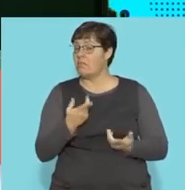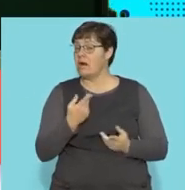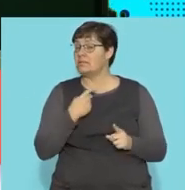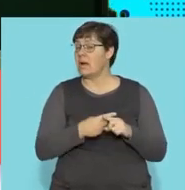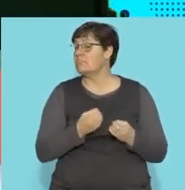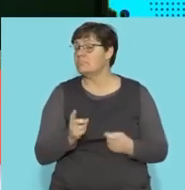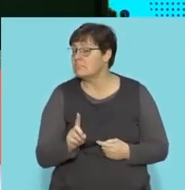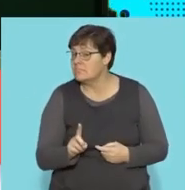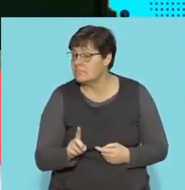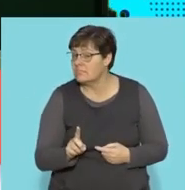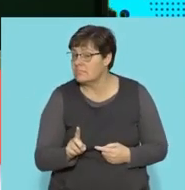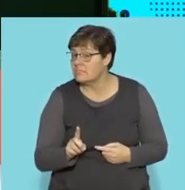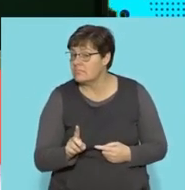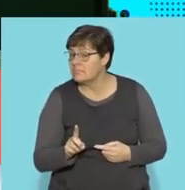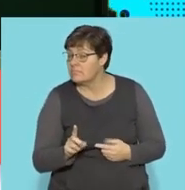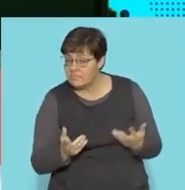have to multiply by?